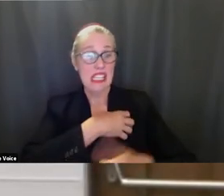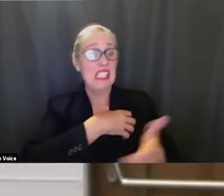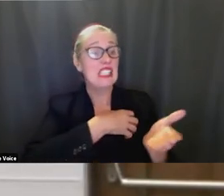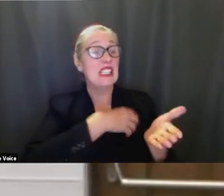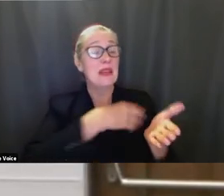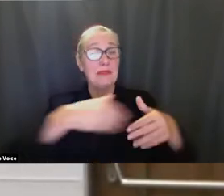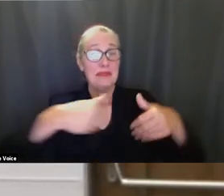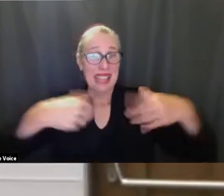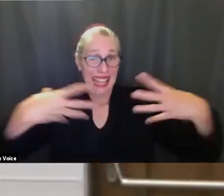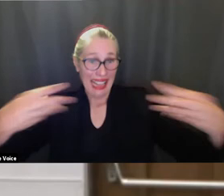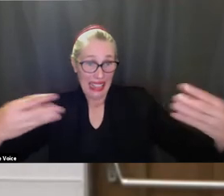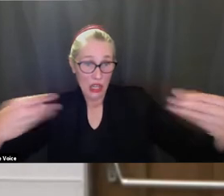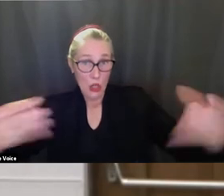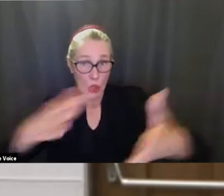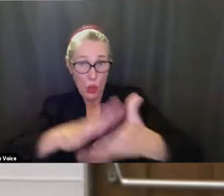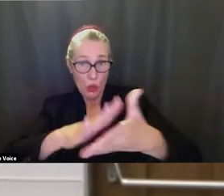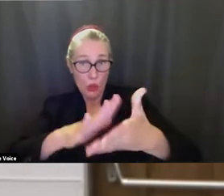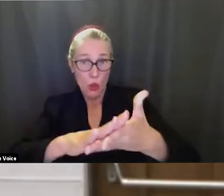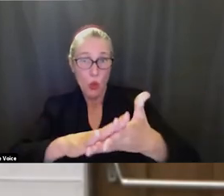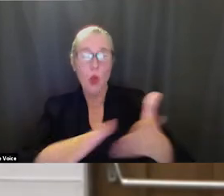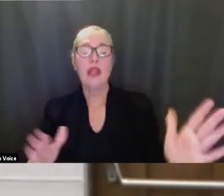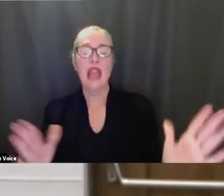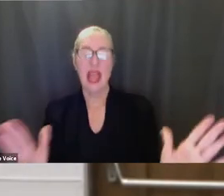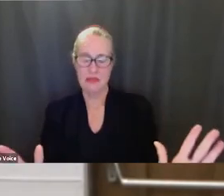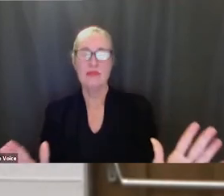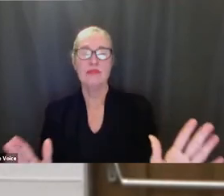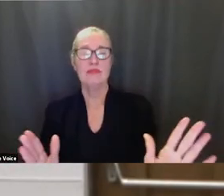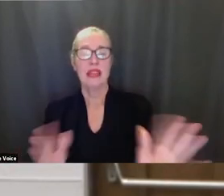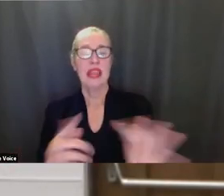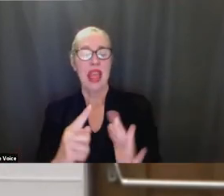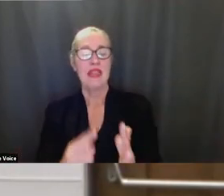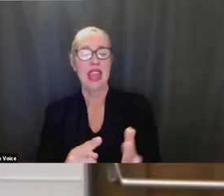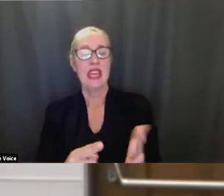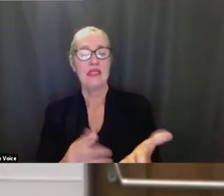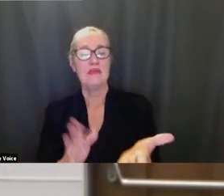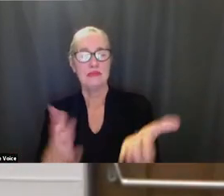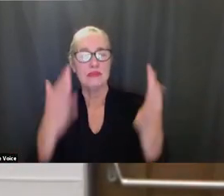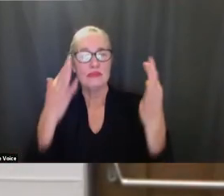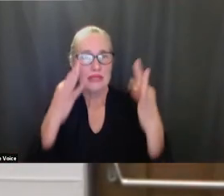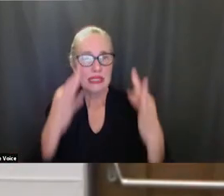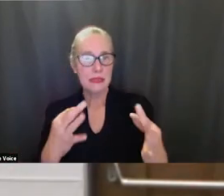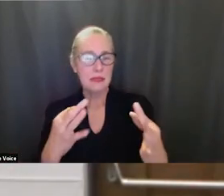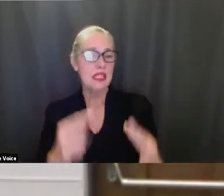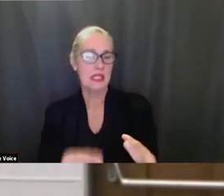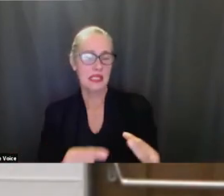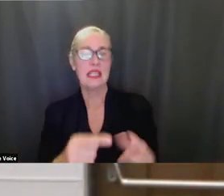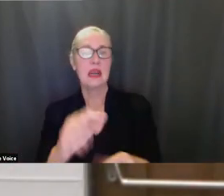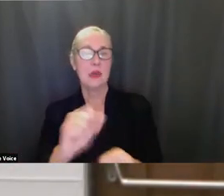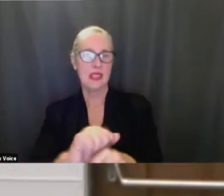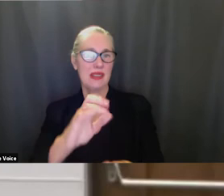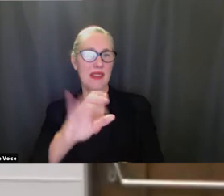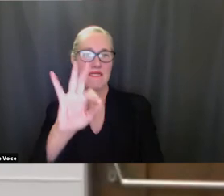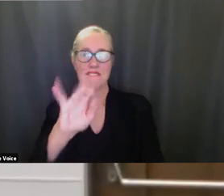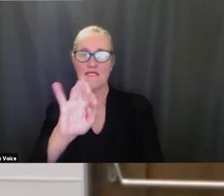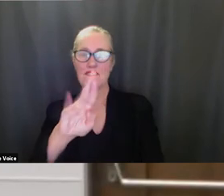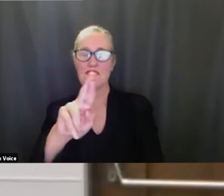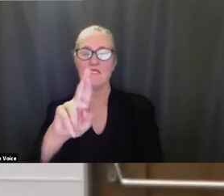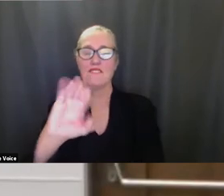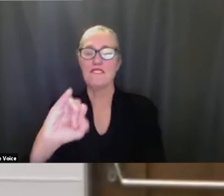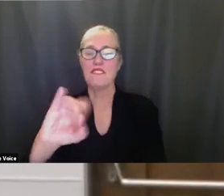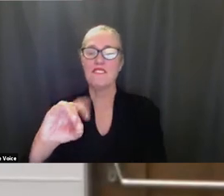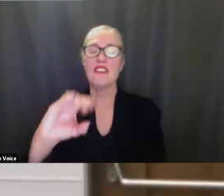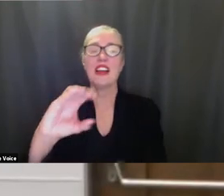within one hour in another instant a student walking near the gym the gym turned around